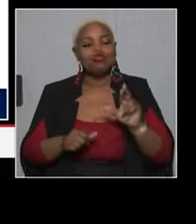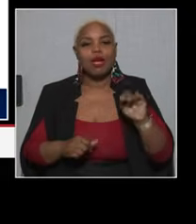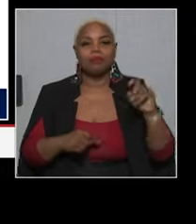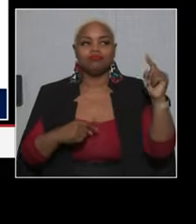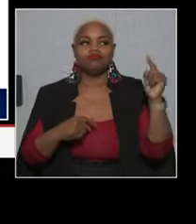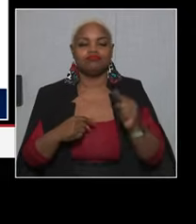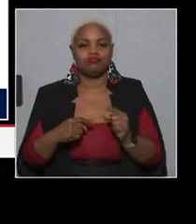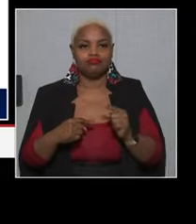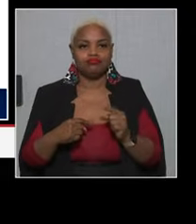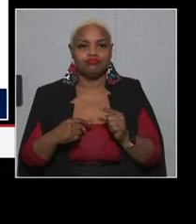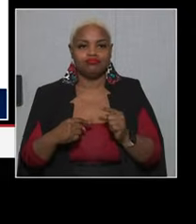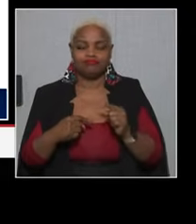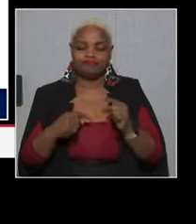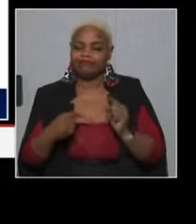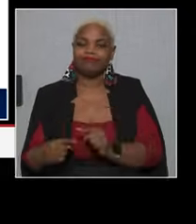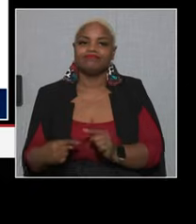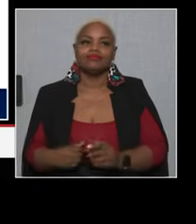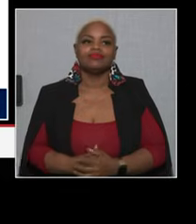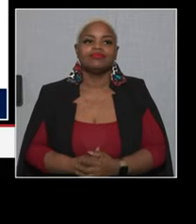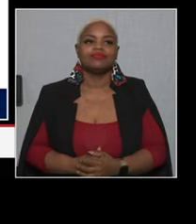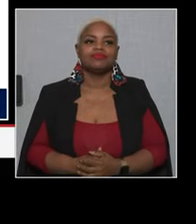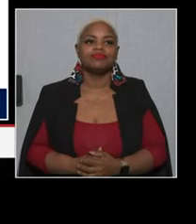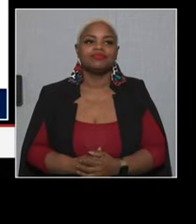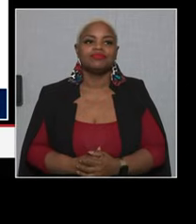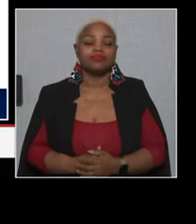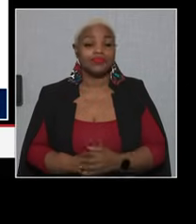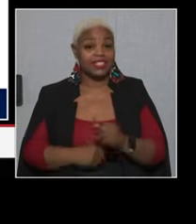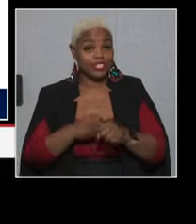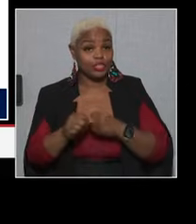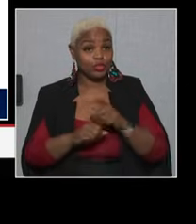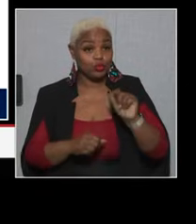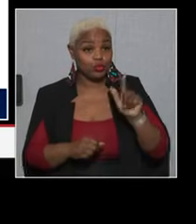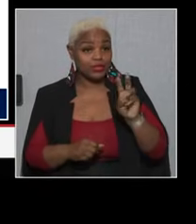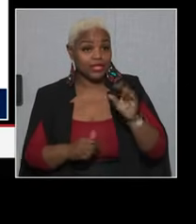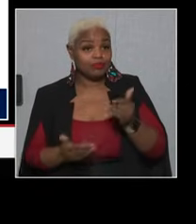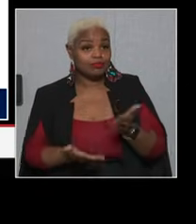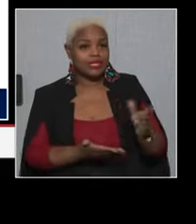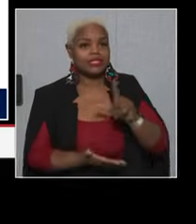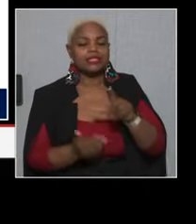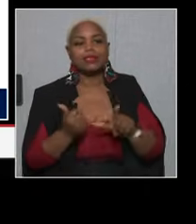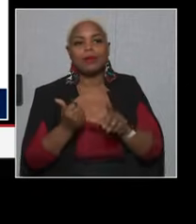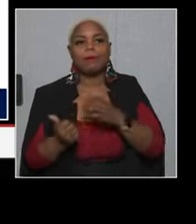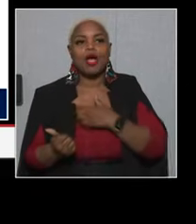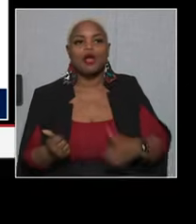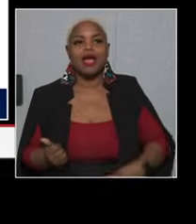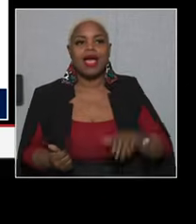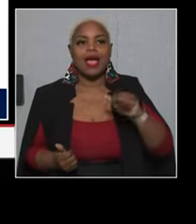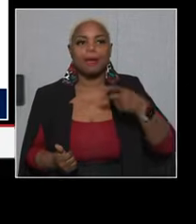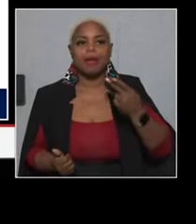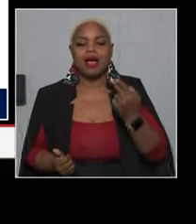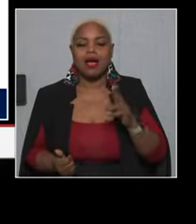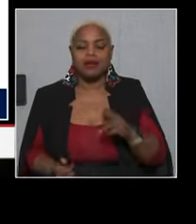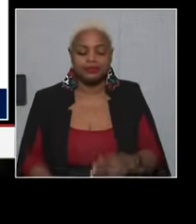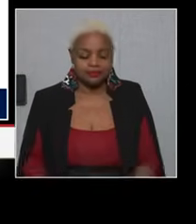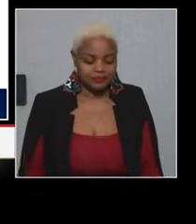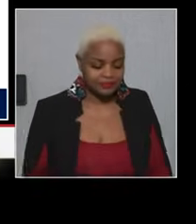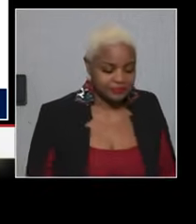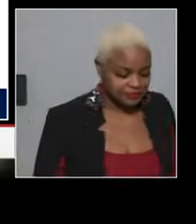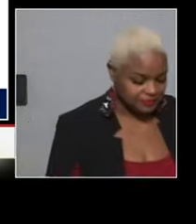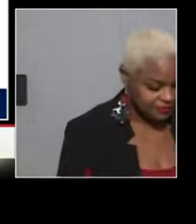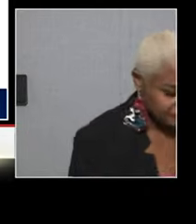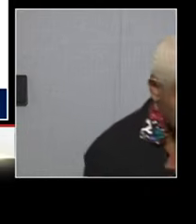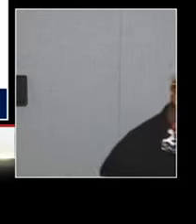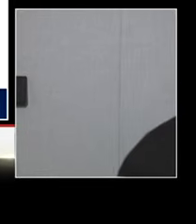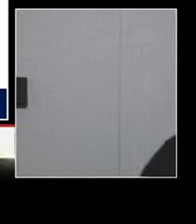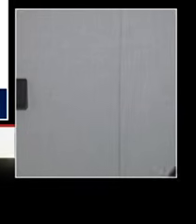forward with this same effort in 2026. I will now turn it over to Deputy Mayor Lindsay Appiah. Thank you so much, Chief. And as the Chief said, we certainly, all